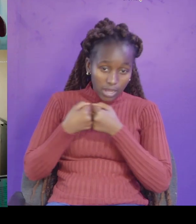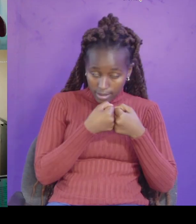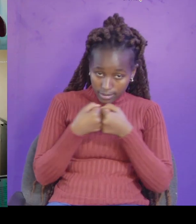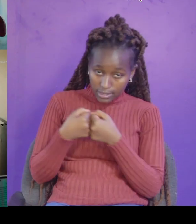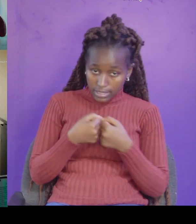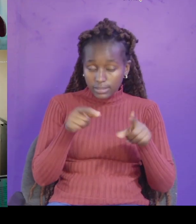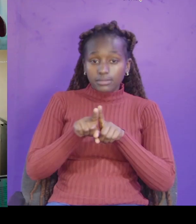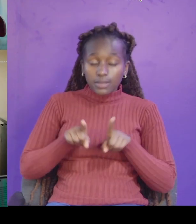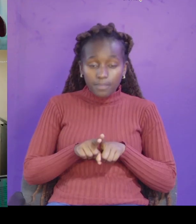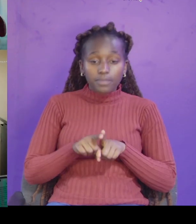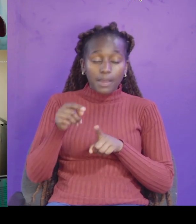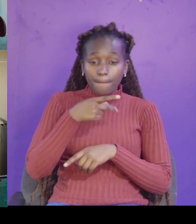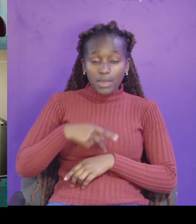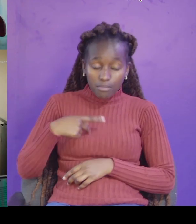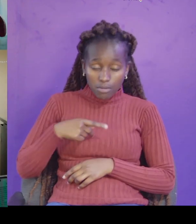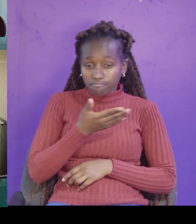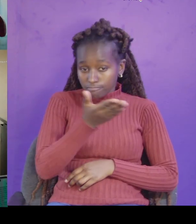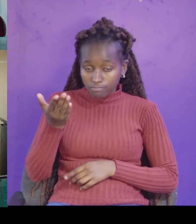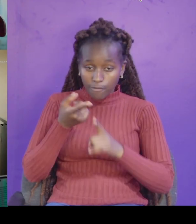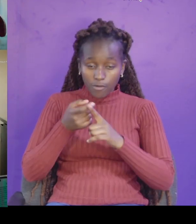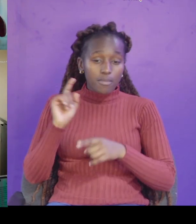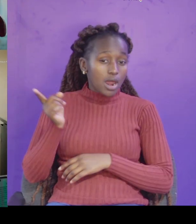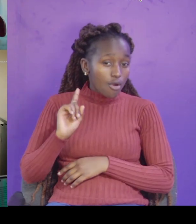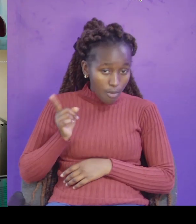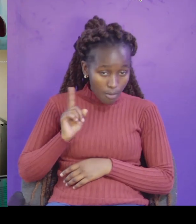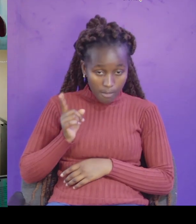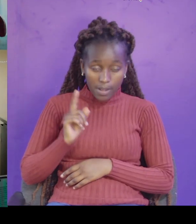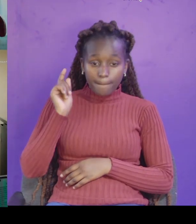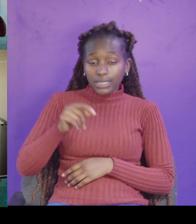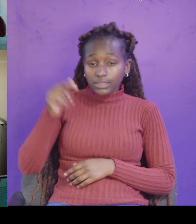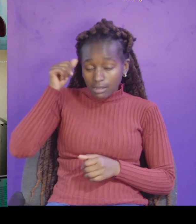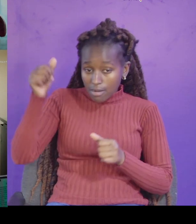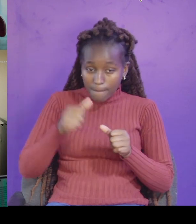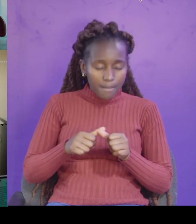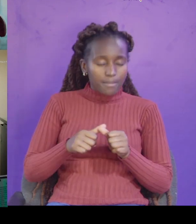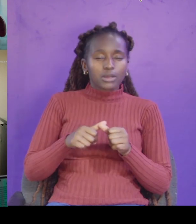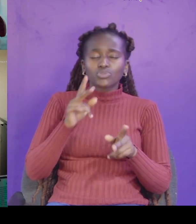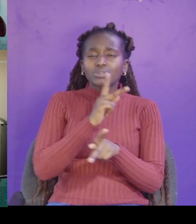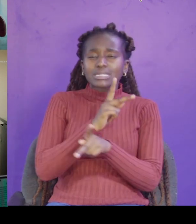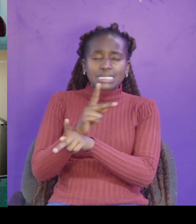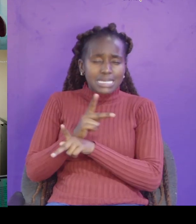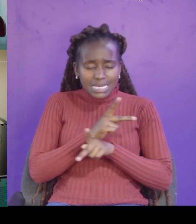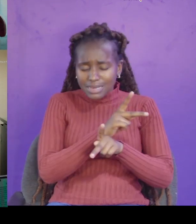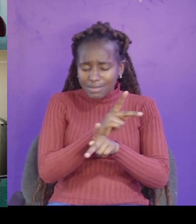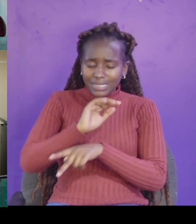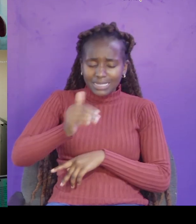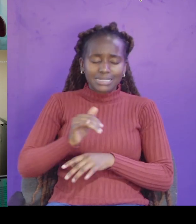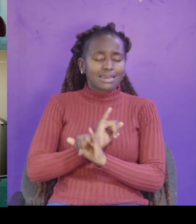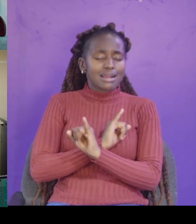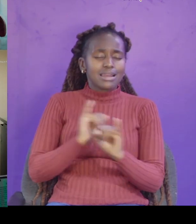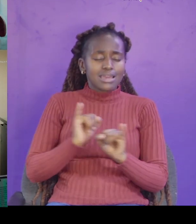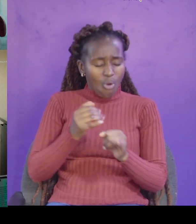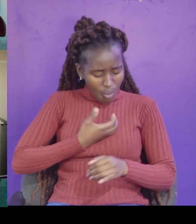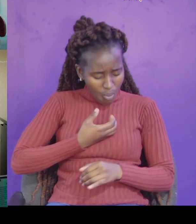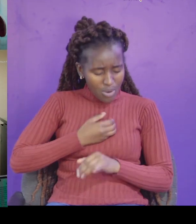people of Nairobi, we need to really be patriotic to our city, own it, and make sure that your action should not